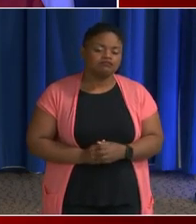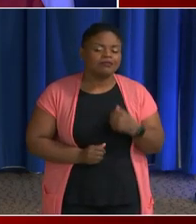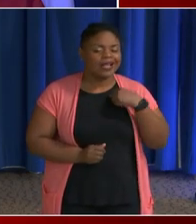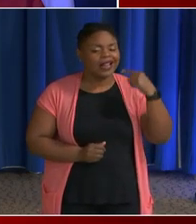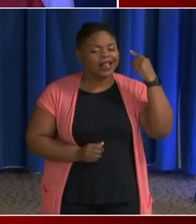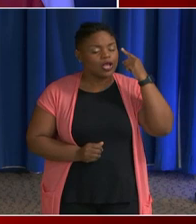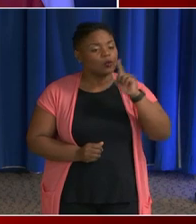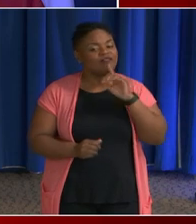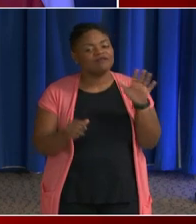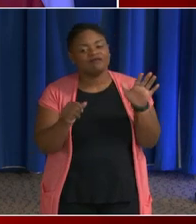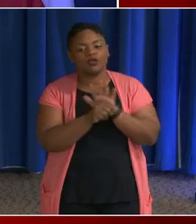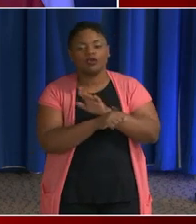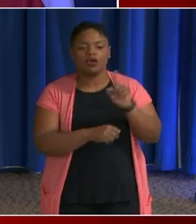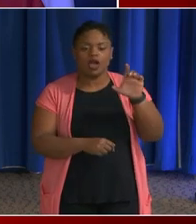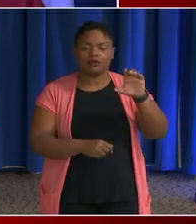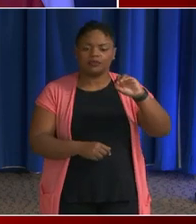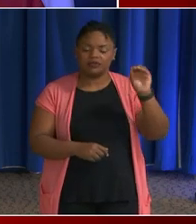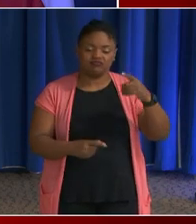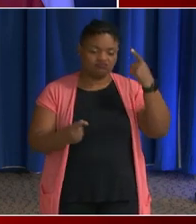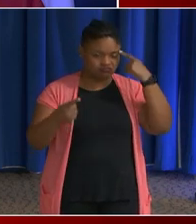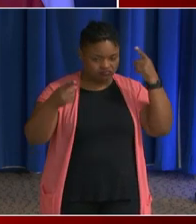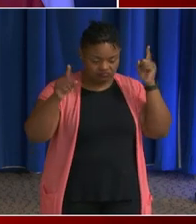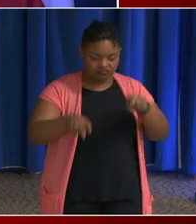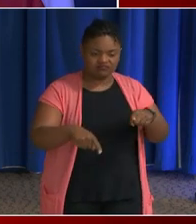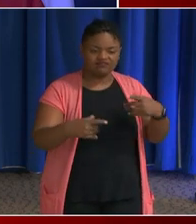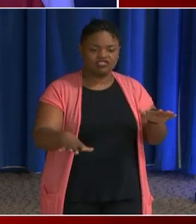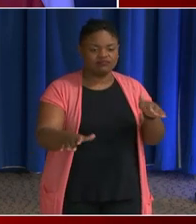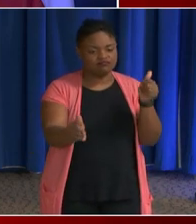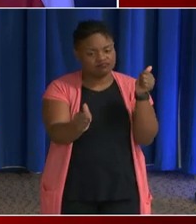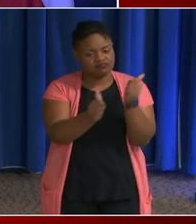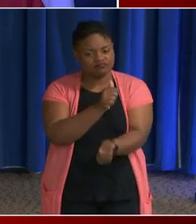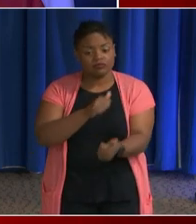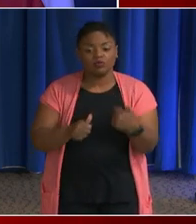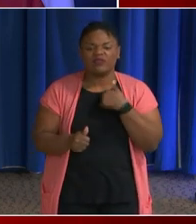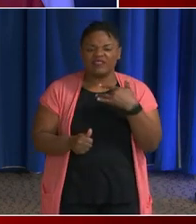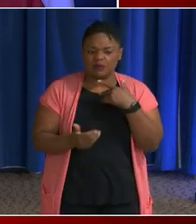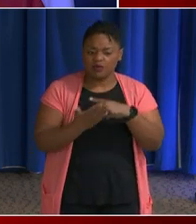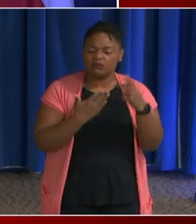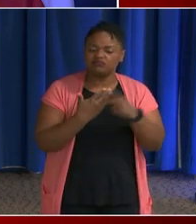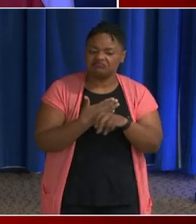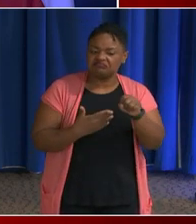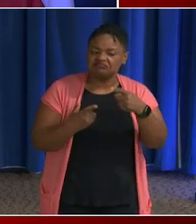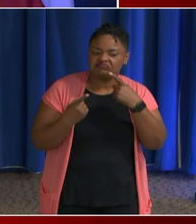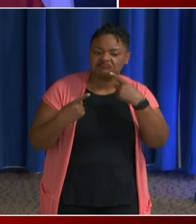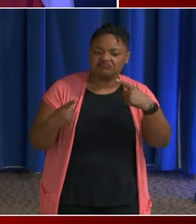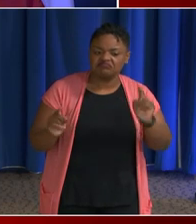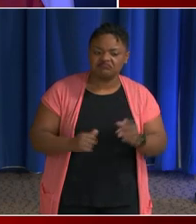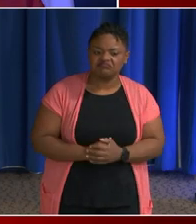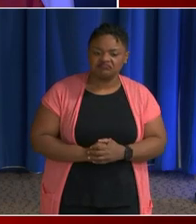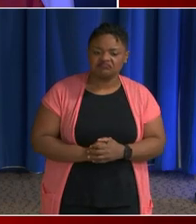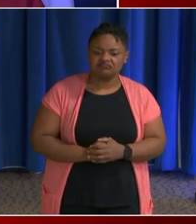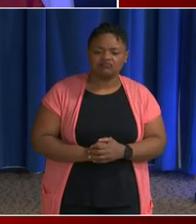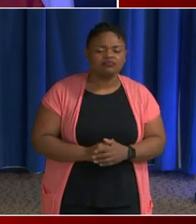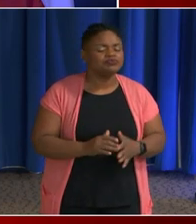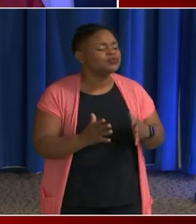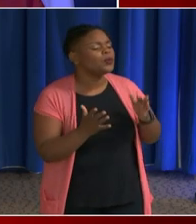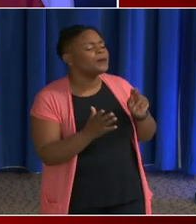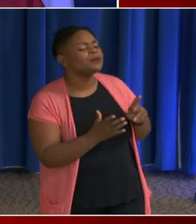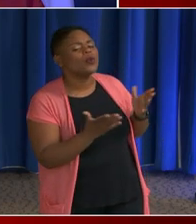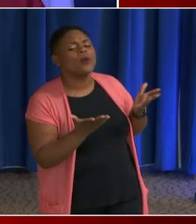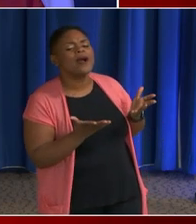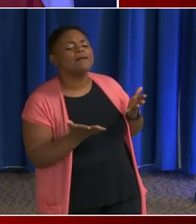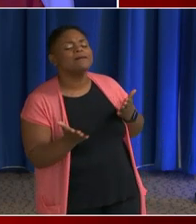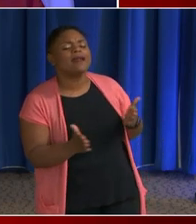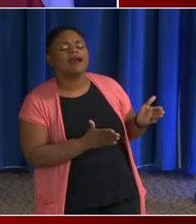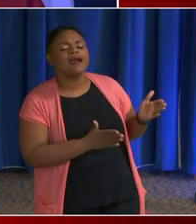approved by the council. So we think that the program is working. What's the plan for how long you're going to